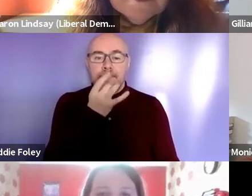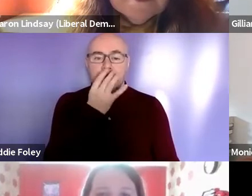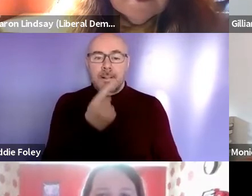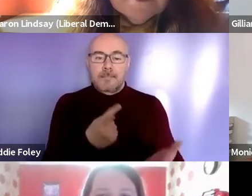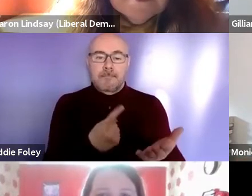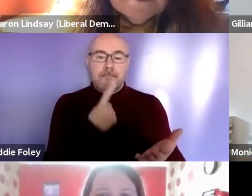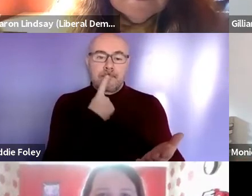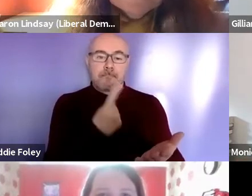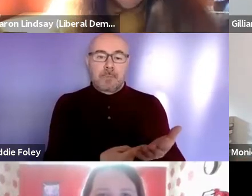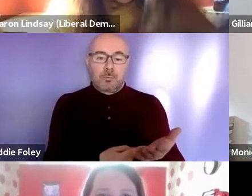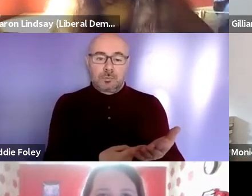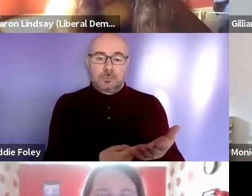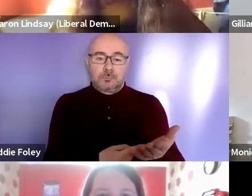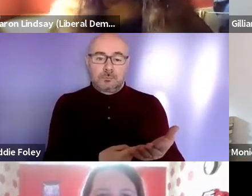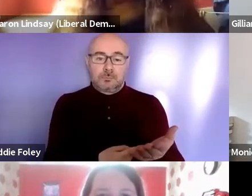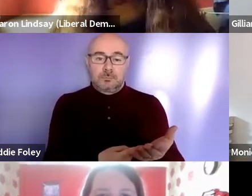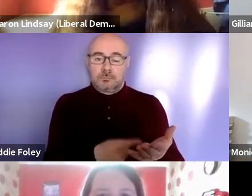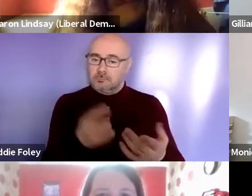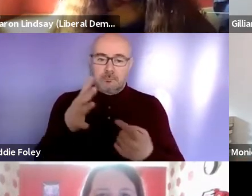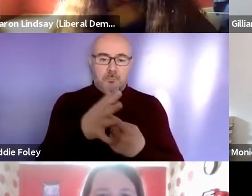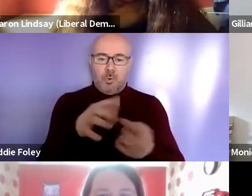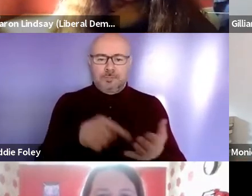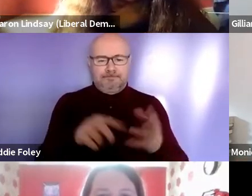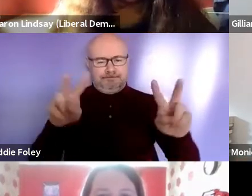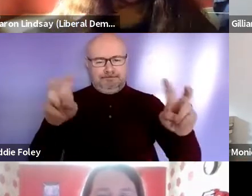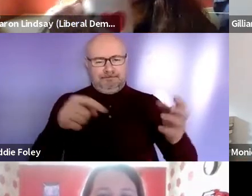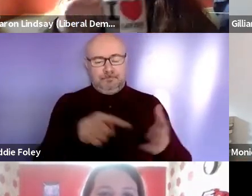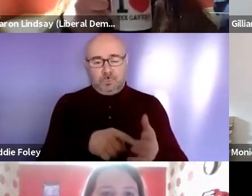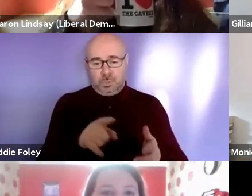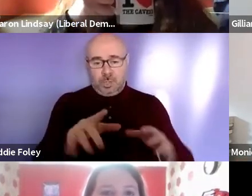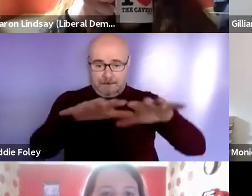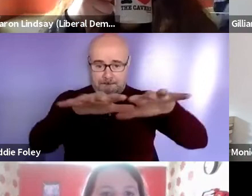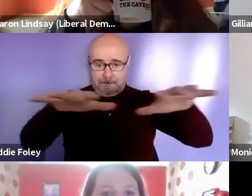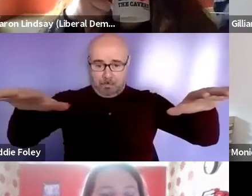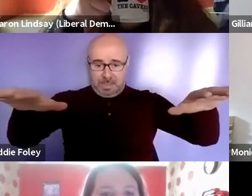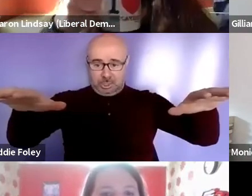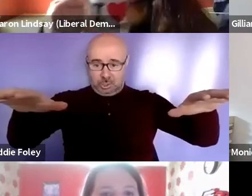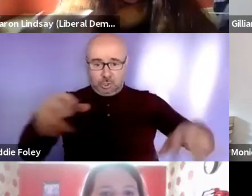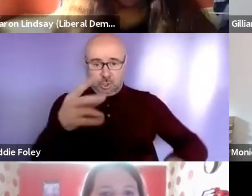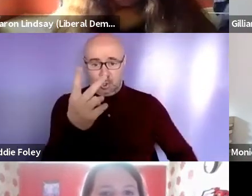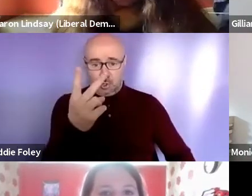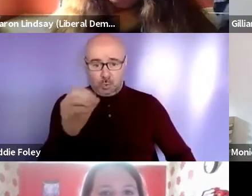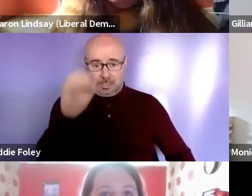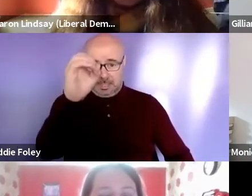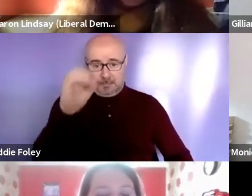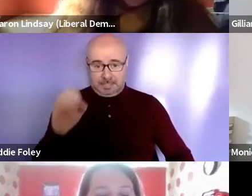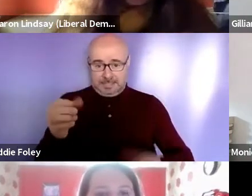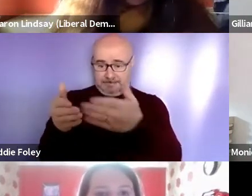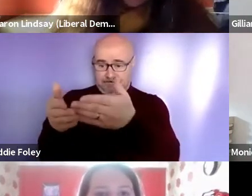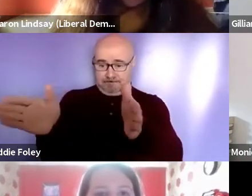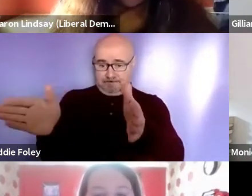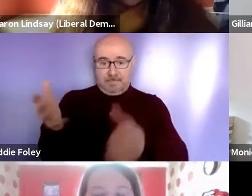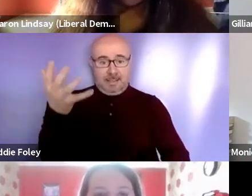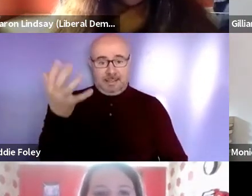across. 20% of the population have a disability. They're the ones that want to go to shops. They're the ones that want to